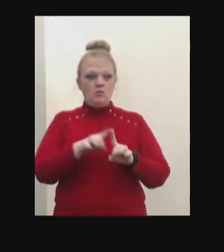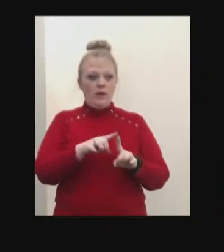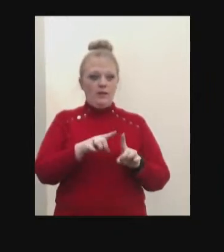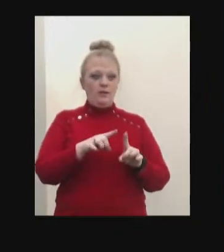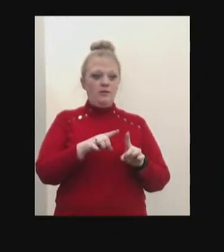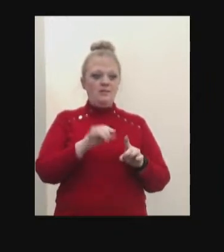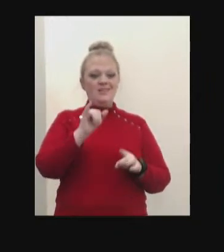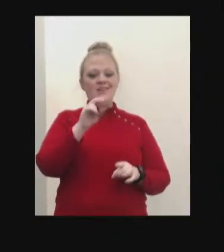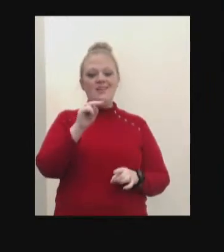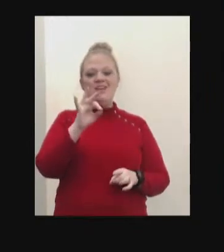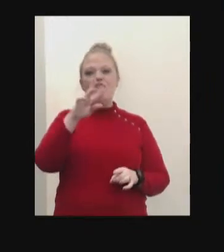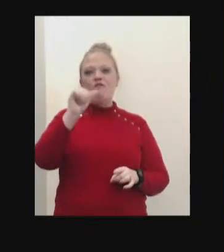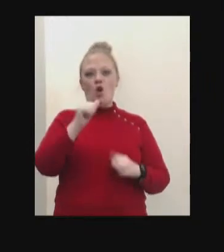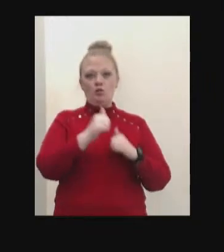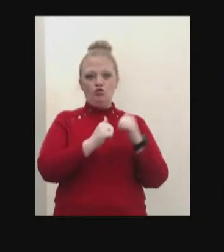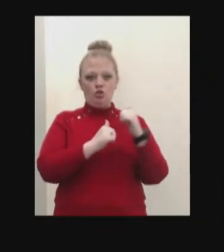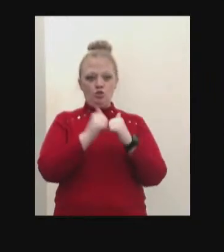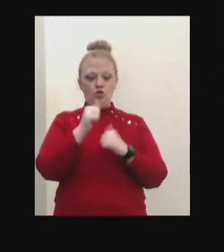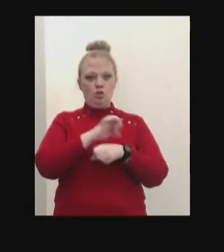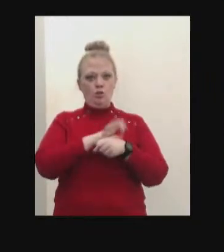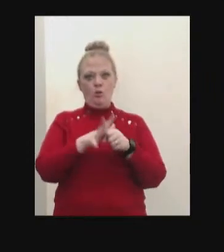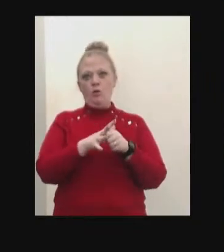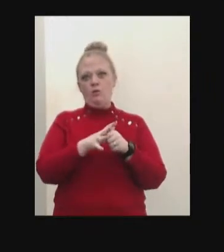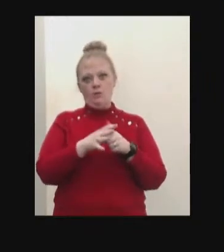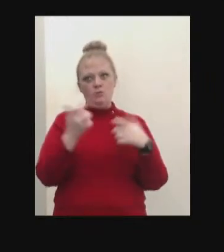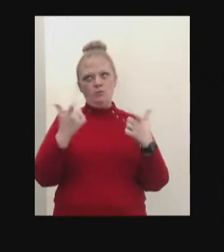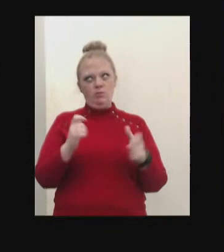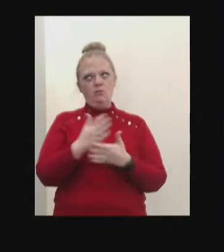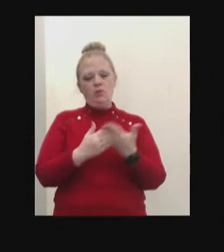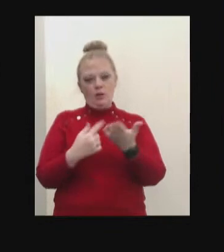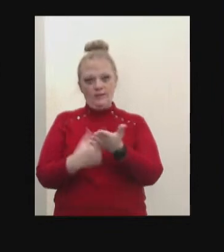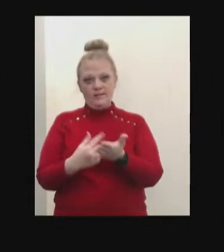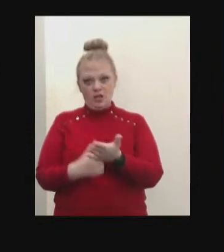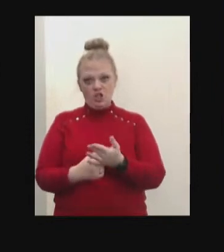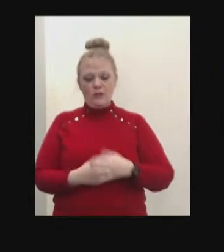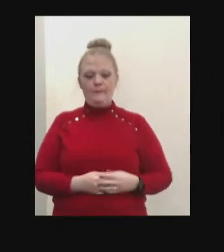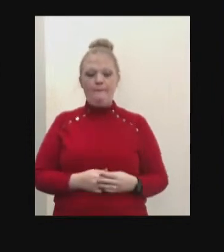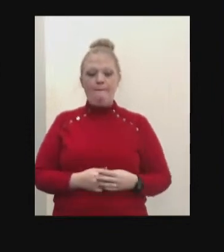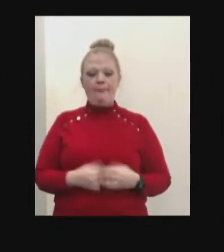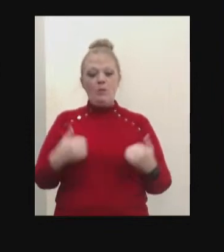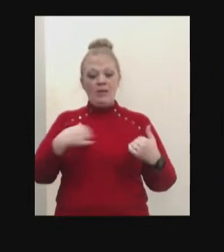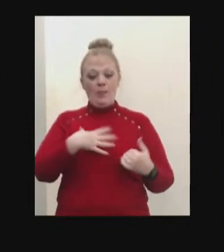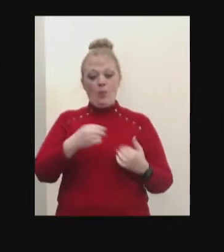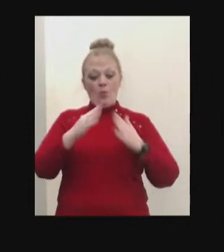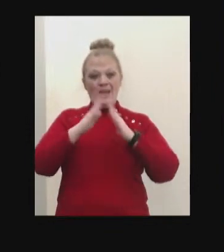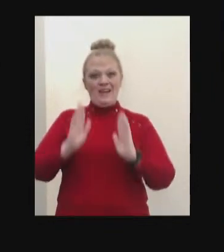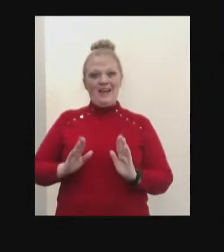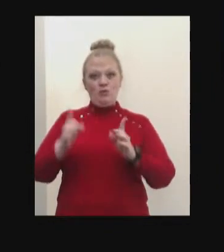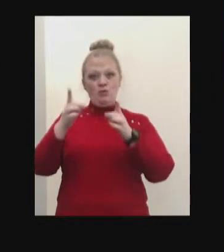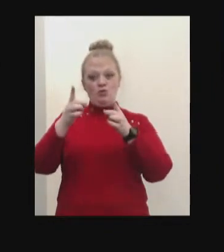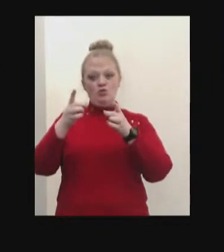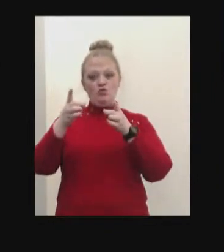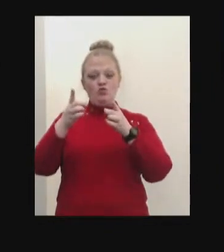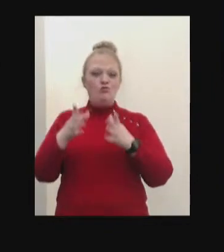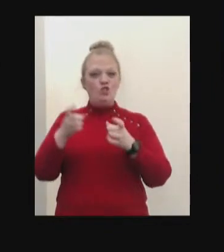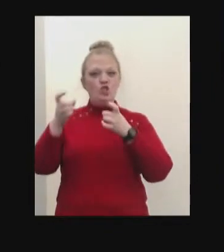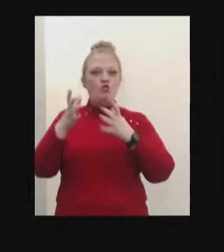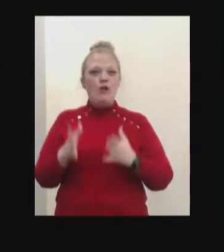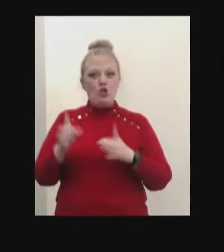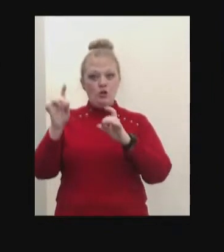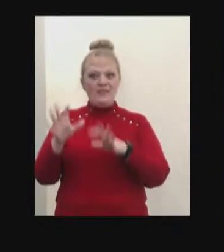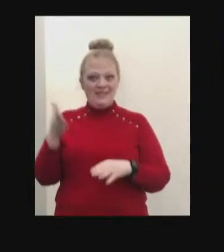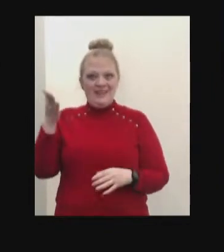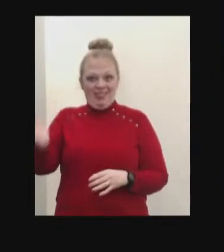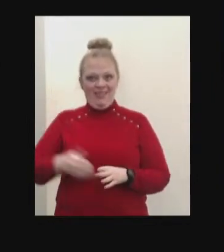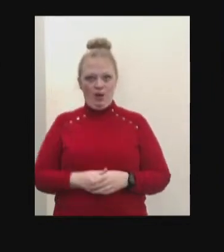infrastructure, and COVID-19 made up a big portion of the discussion. We actually had the White House Director of Testing there, and one of the things that